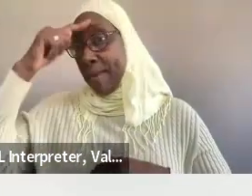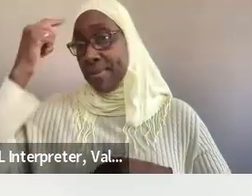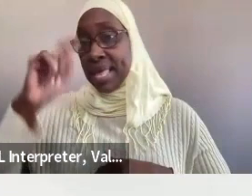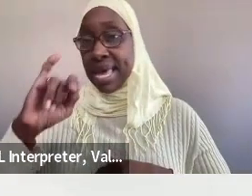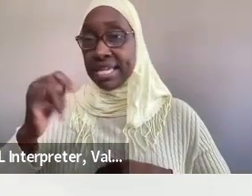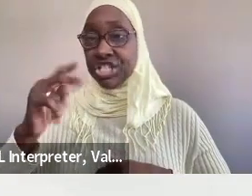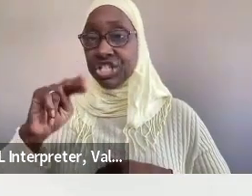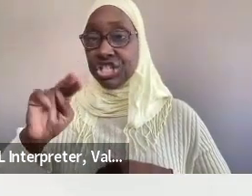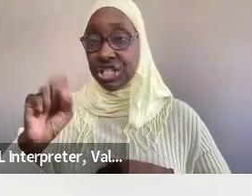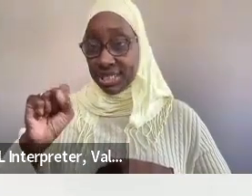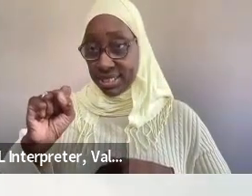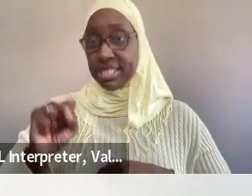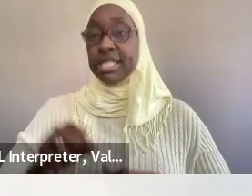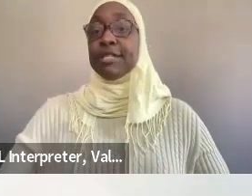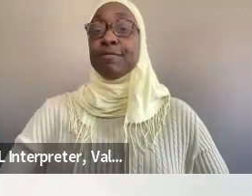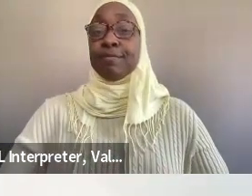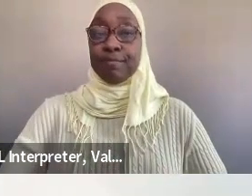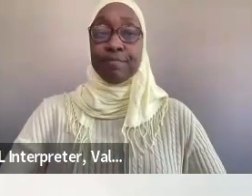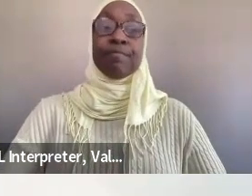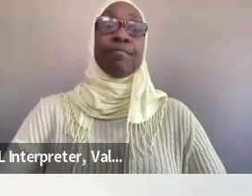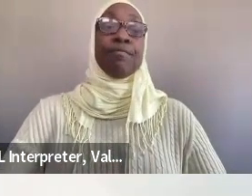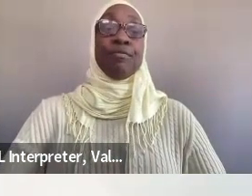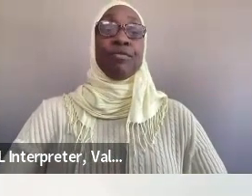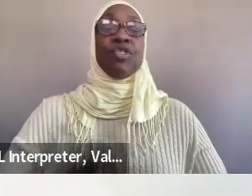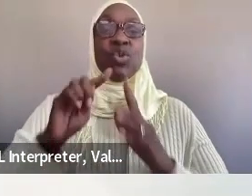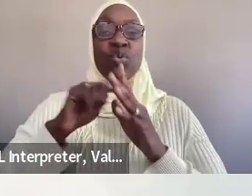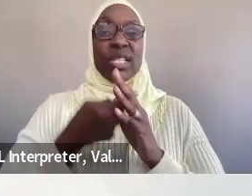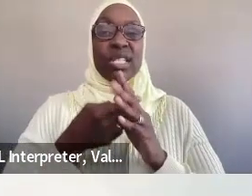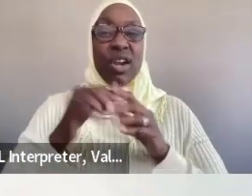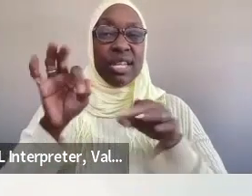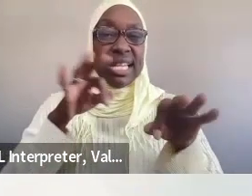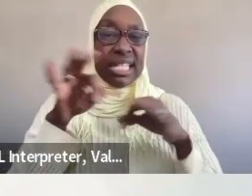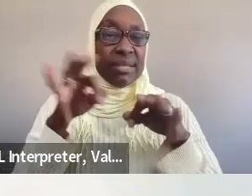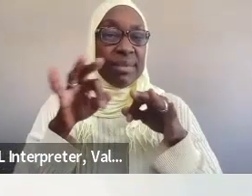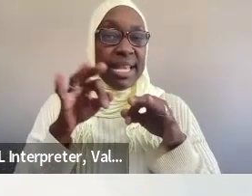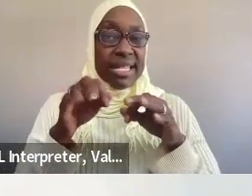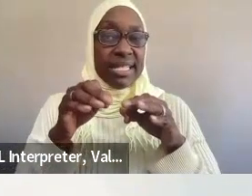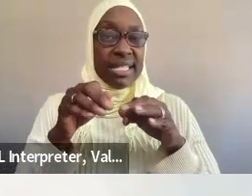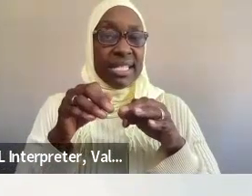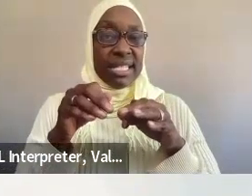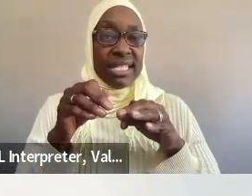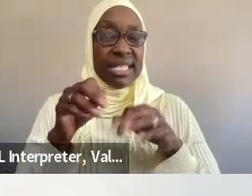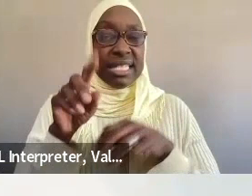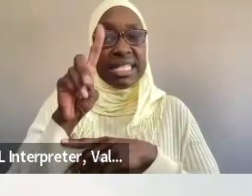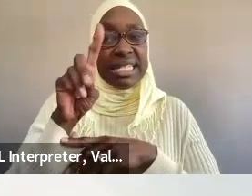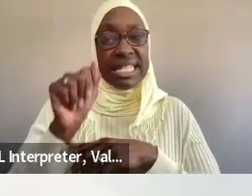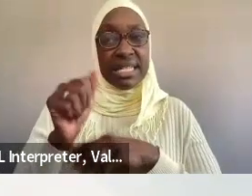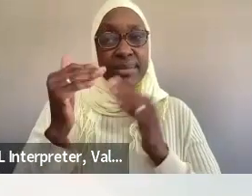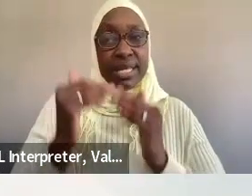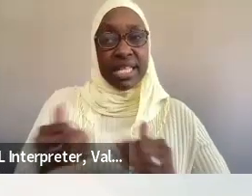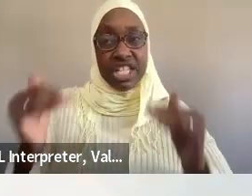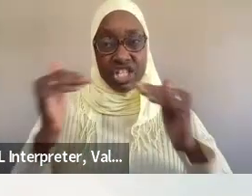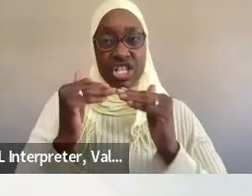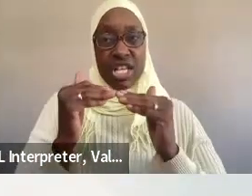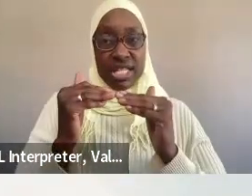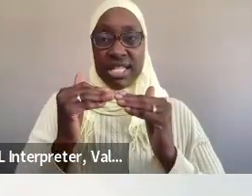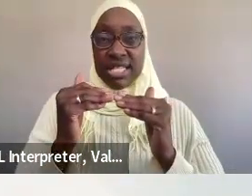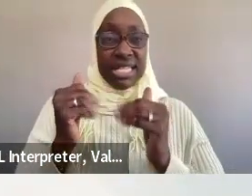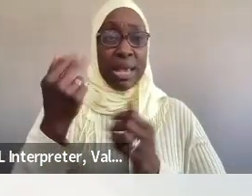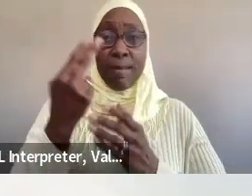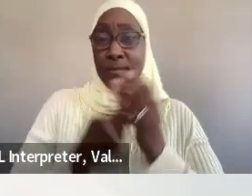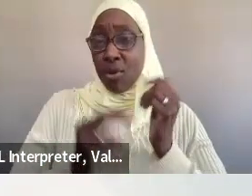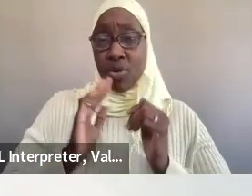with sort of defining this term, disability justice, which is in both of our organization names.